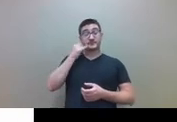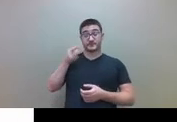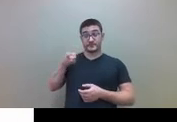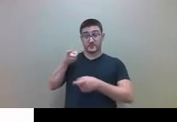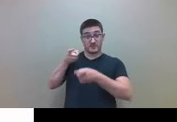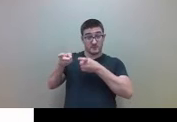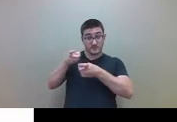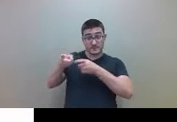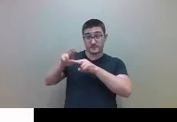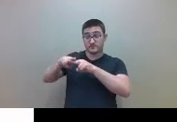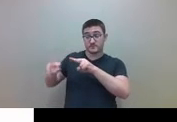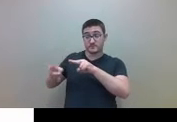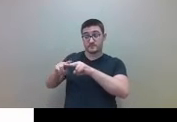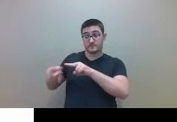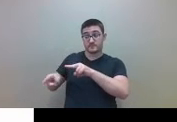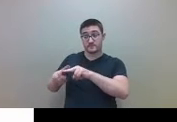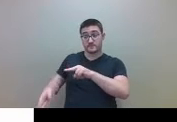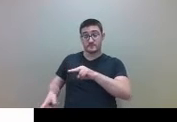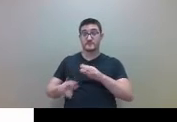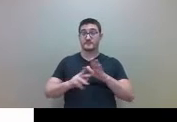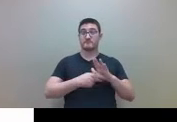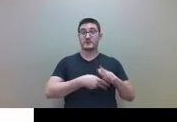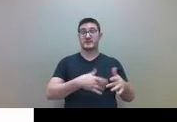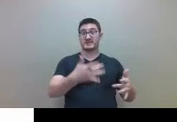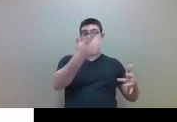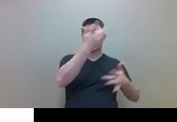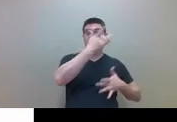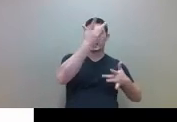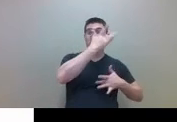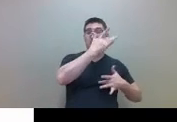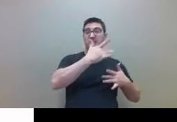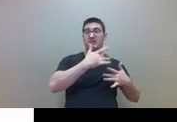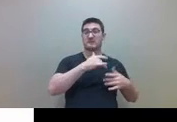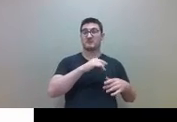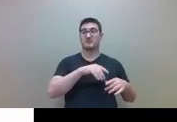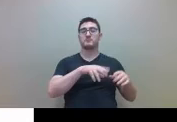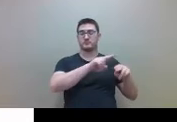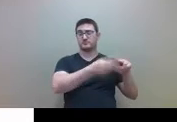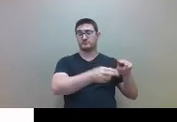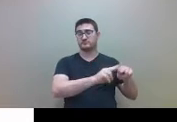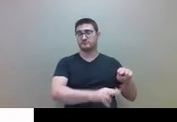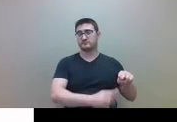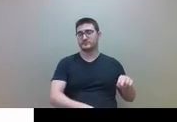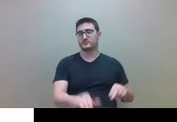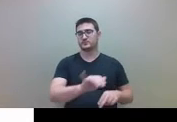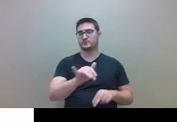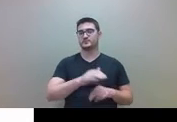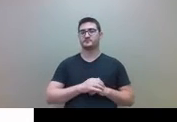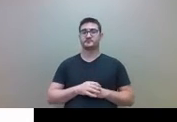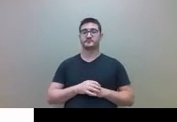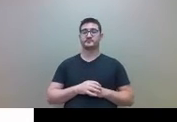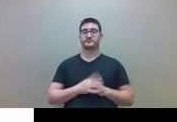is coming out. It's really difficult to manage, but we have to stay focused on ourselves first.